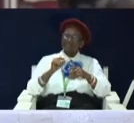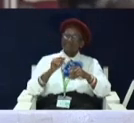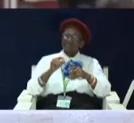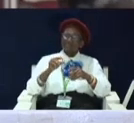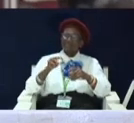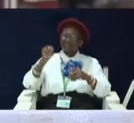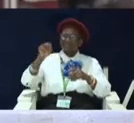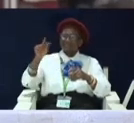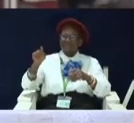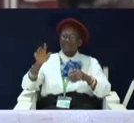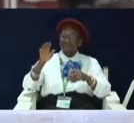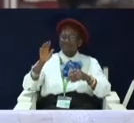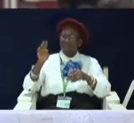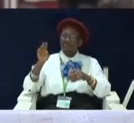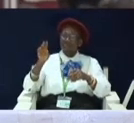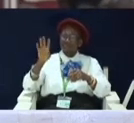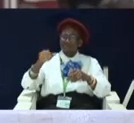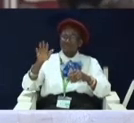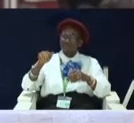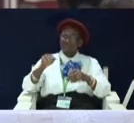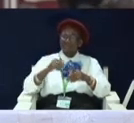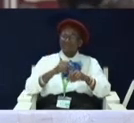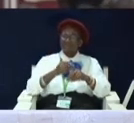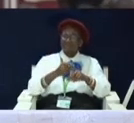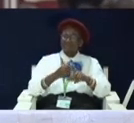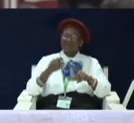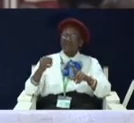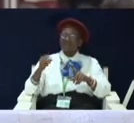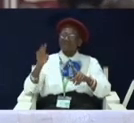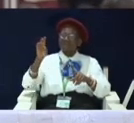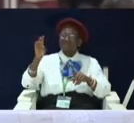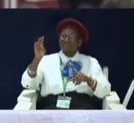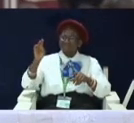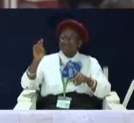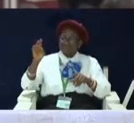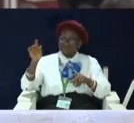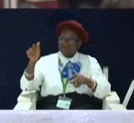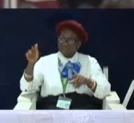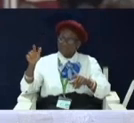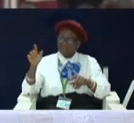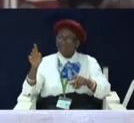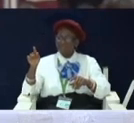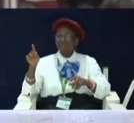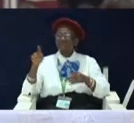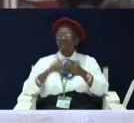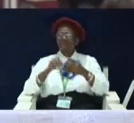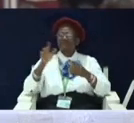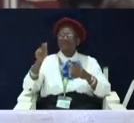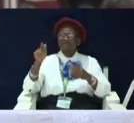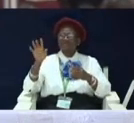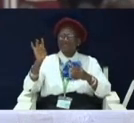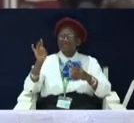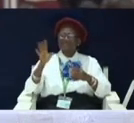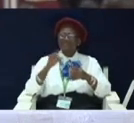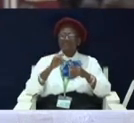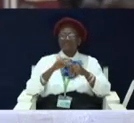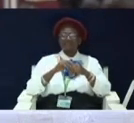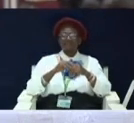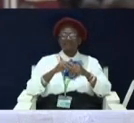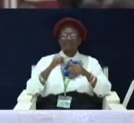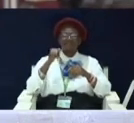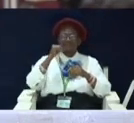15 21 to 28. Matthew orike dogun ese kinide kejidini ogbon. A